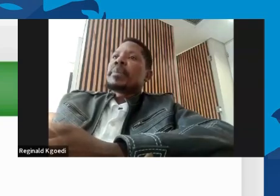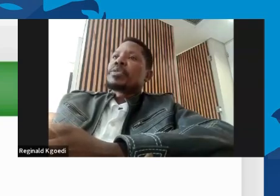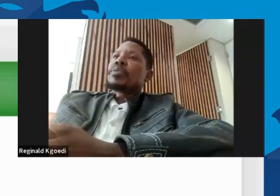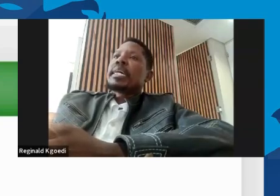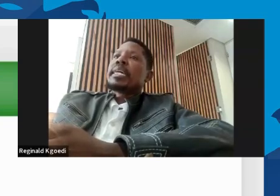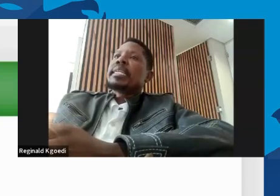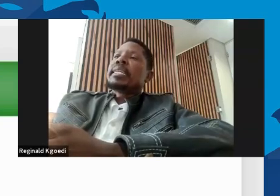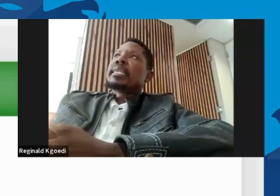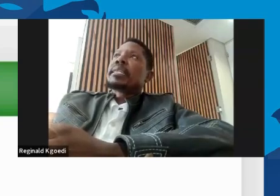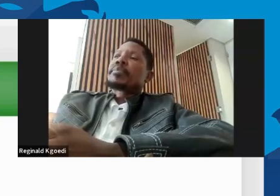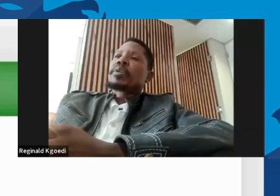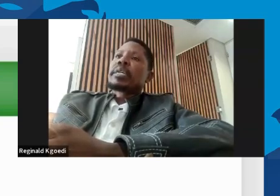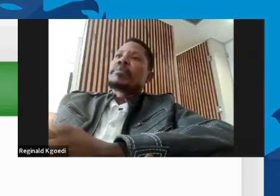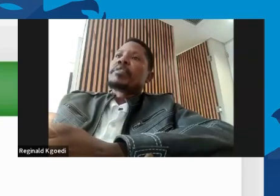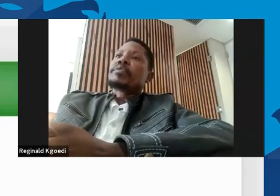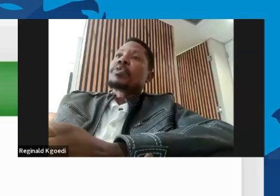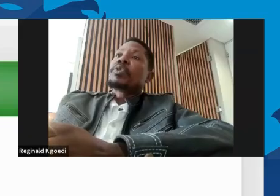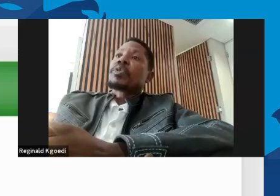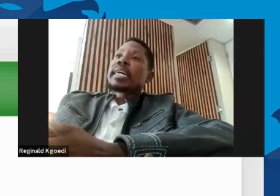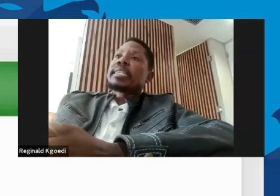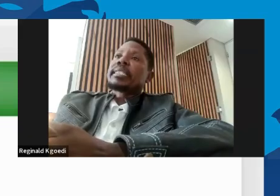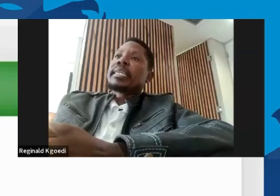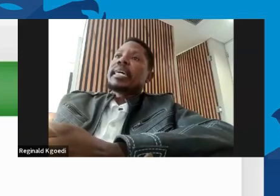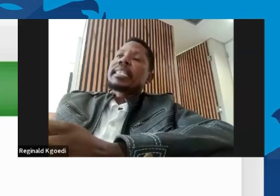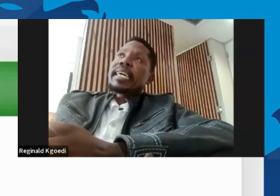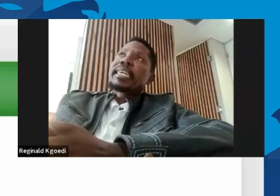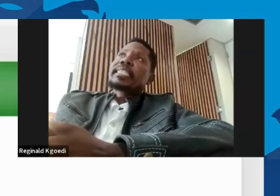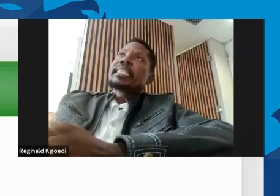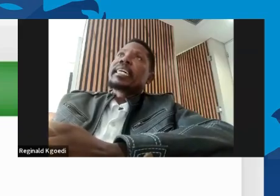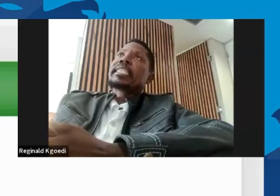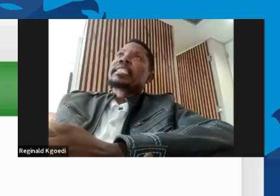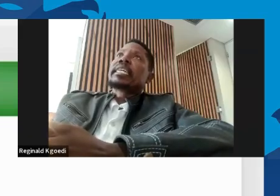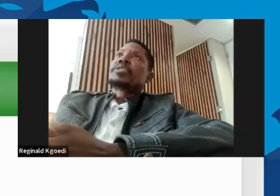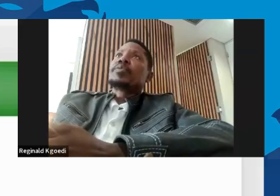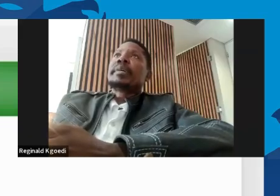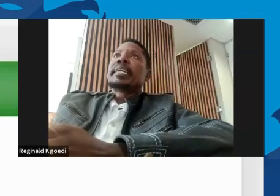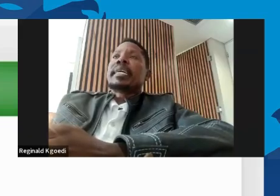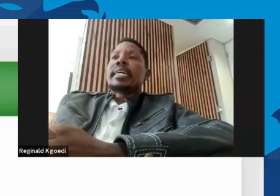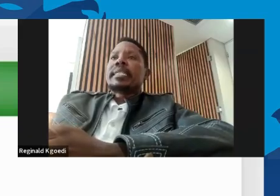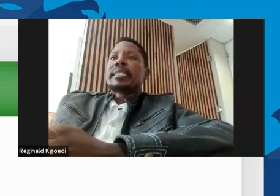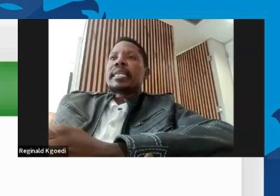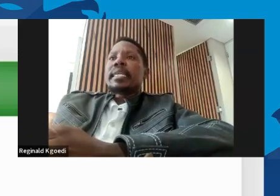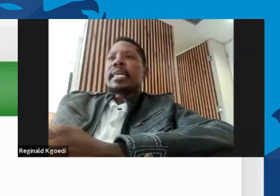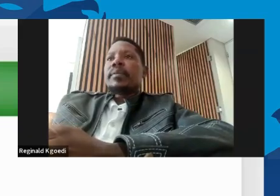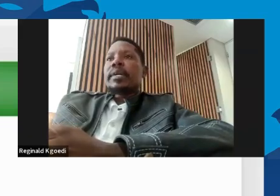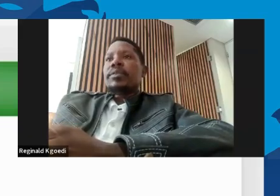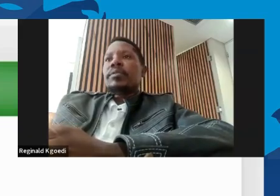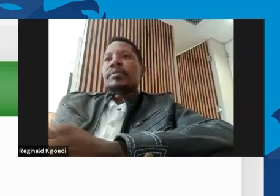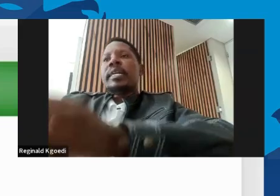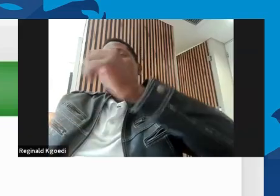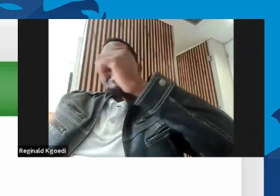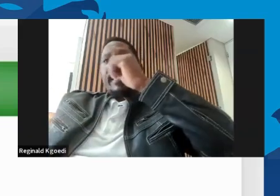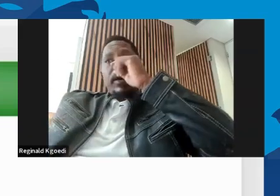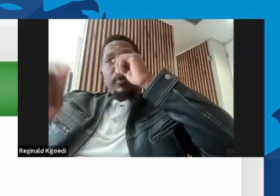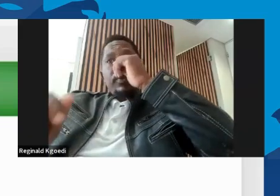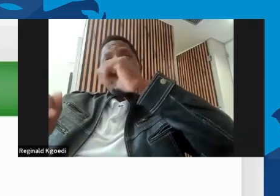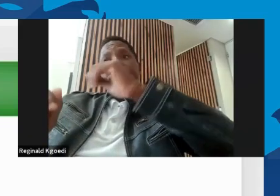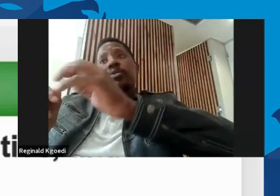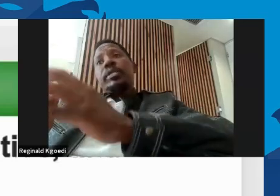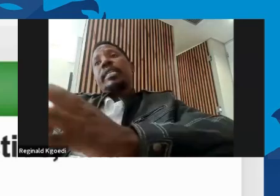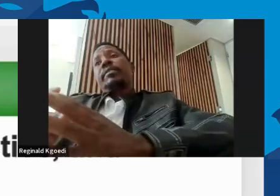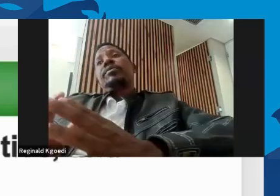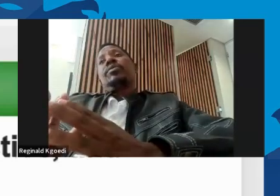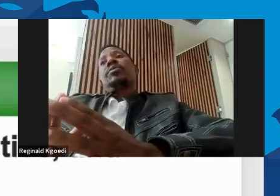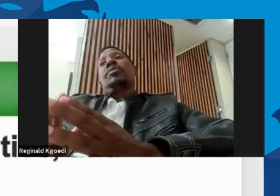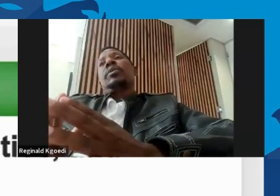programs, particularly the program of Know Your Rights, targeting at women and our youth. Now, going